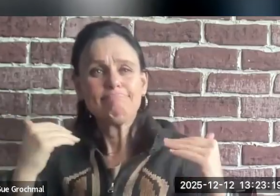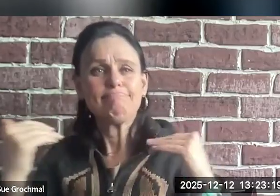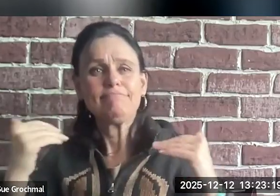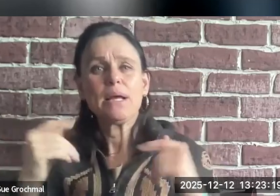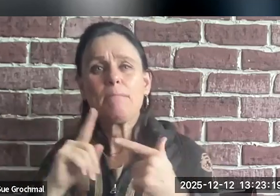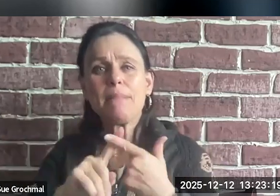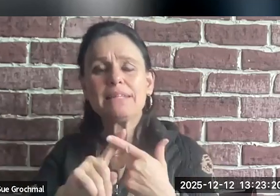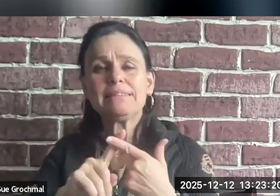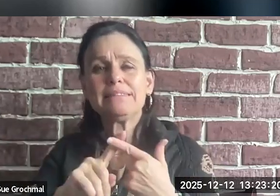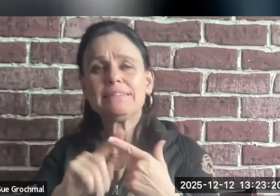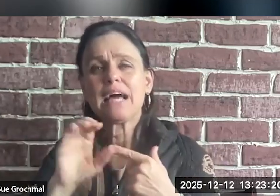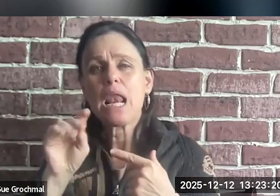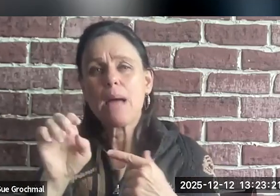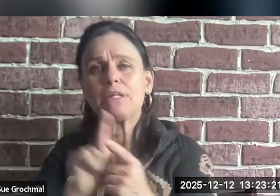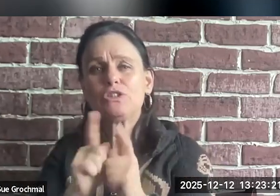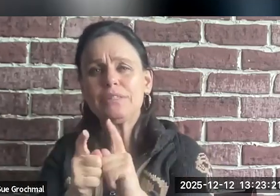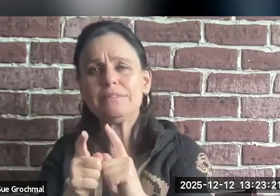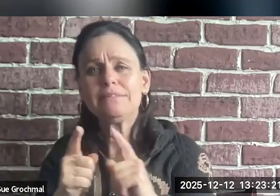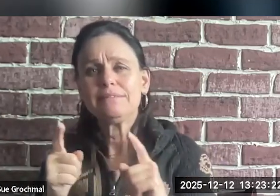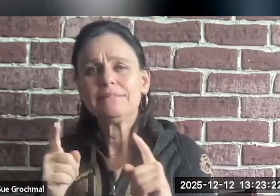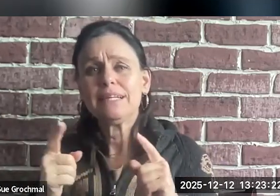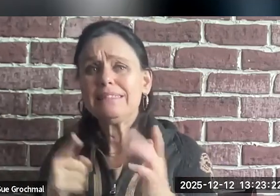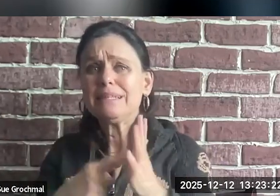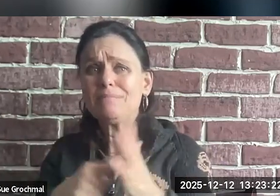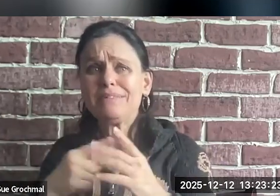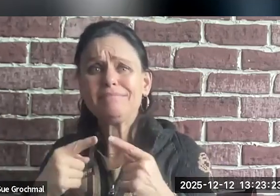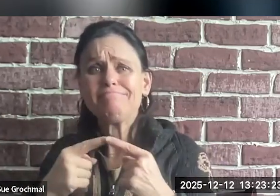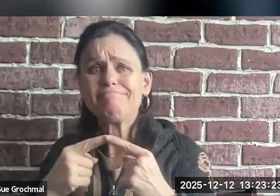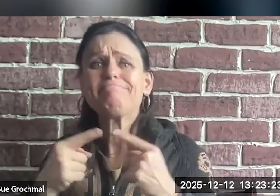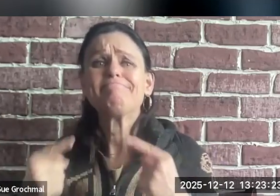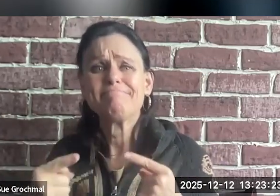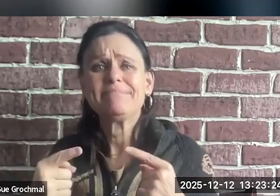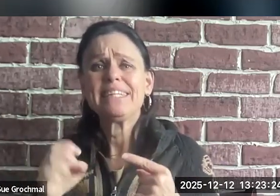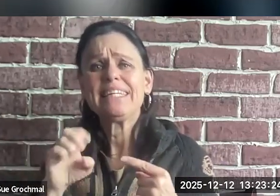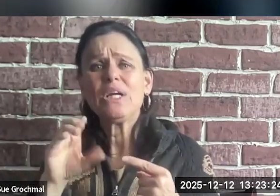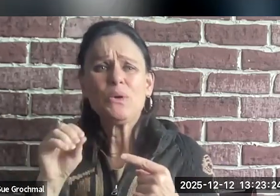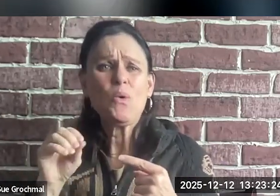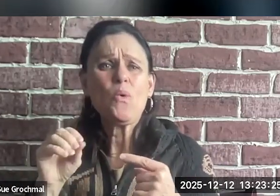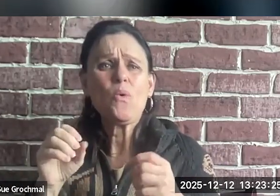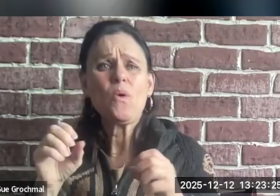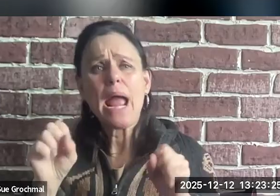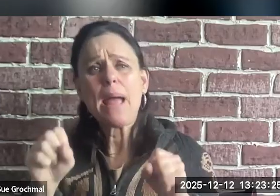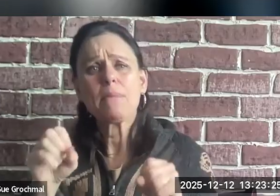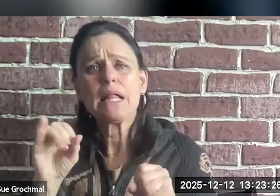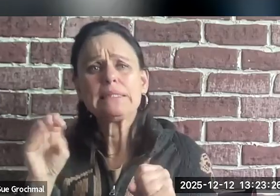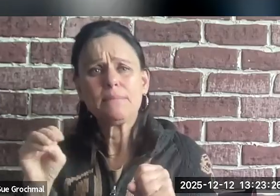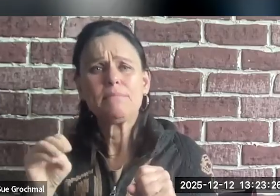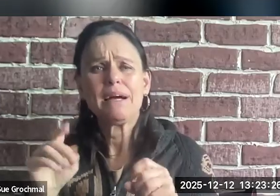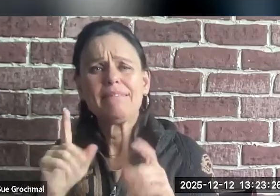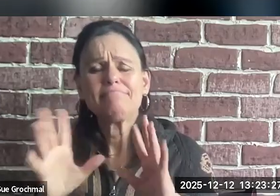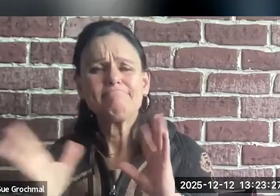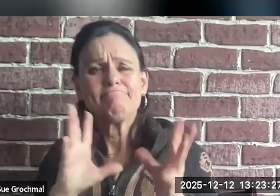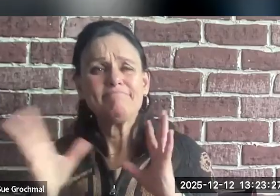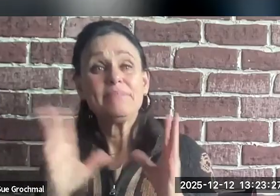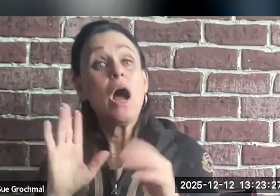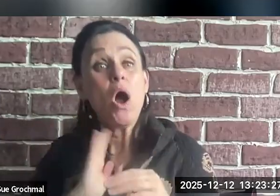change advocacy. So this is something sometimes referred to as eco-ableism, or it's described differently, but in